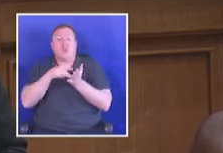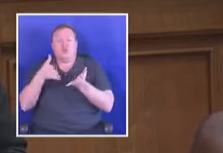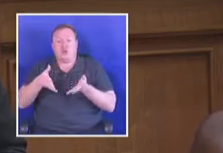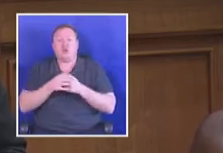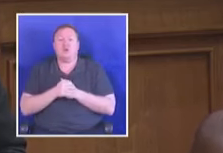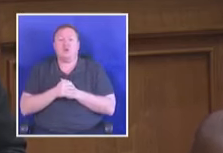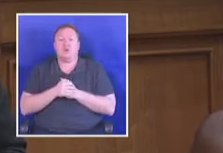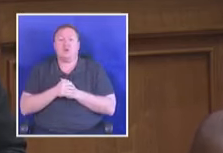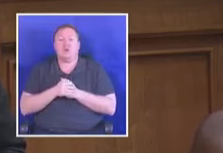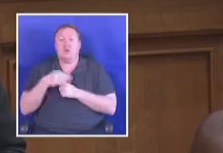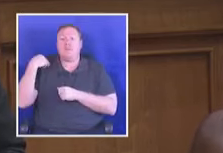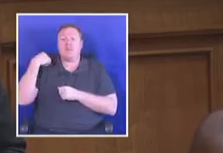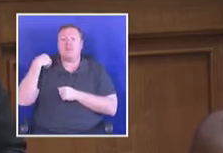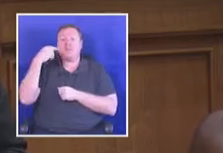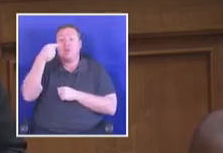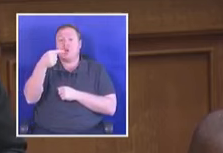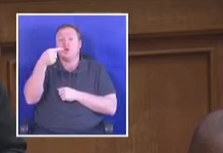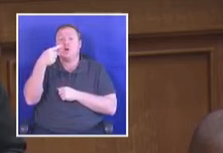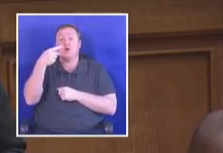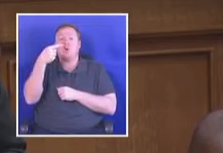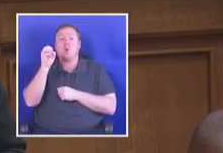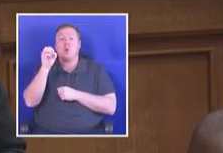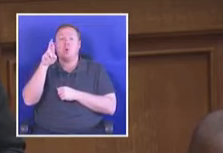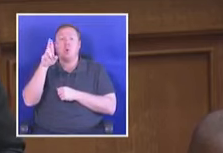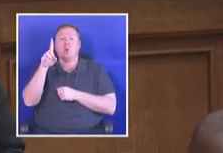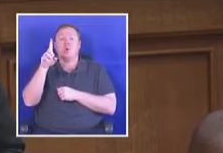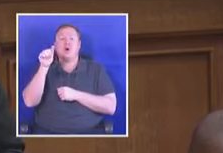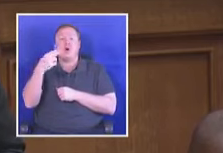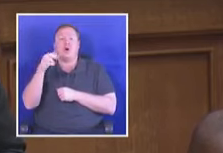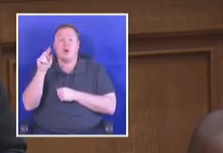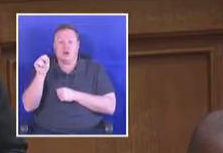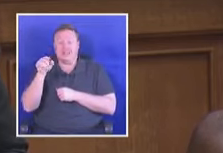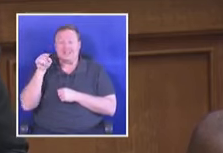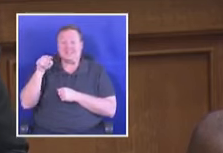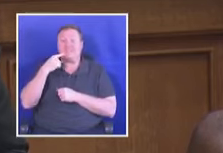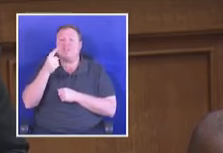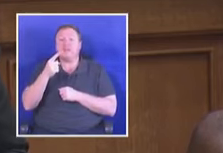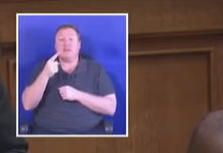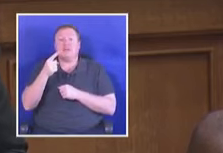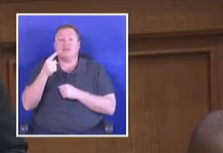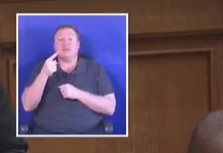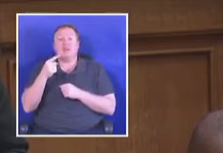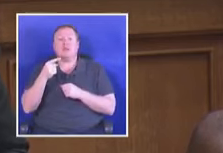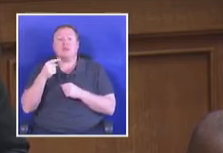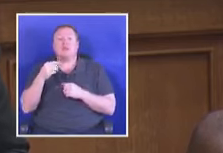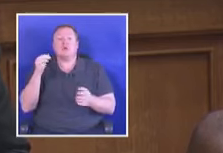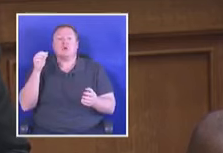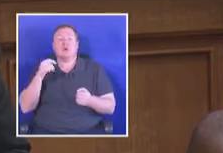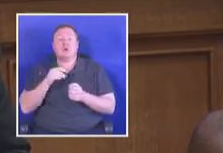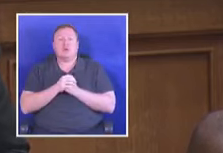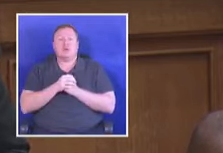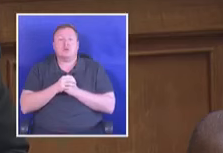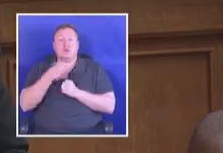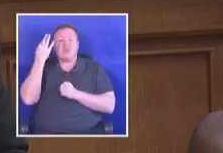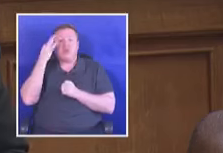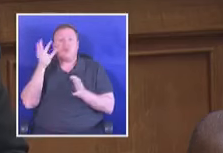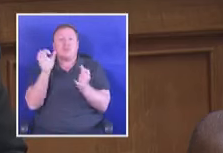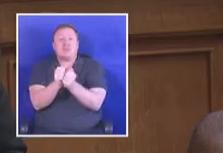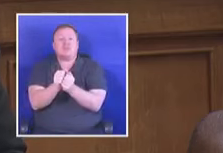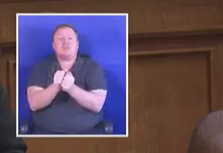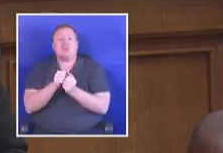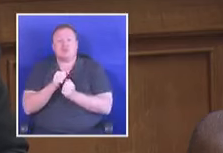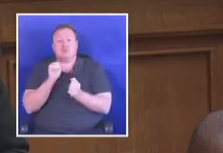Minister Gordhan, is on record saying that Eskom was a state capture project. You were complicit. Why did you not intervene to